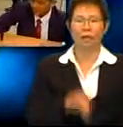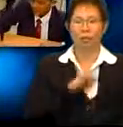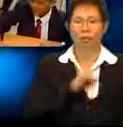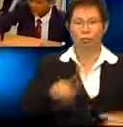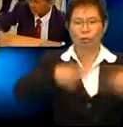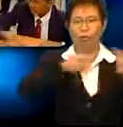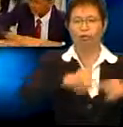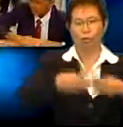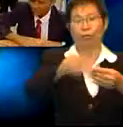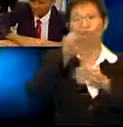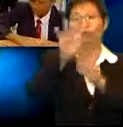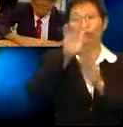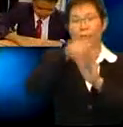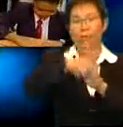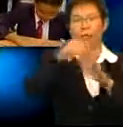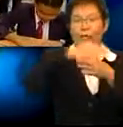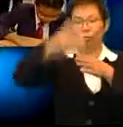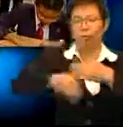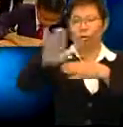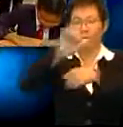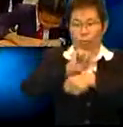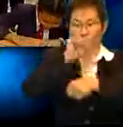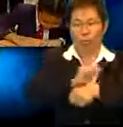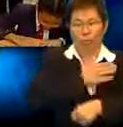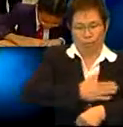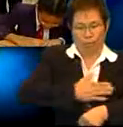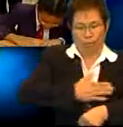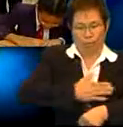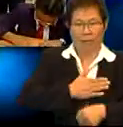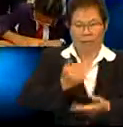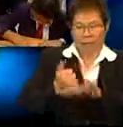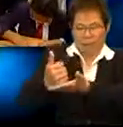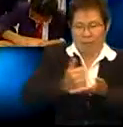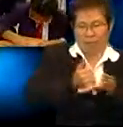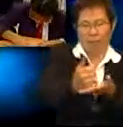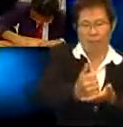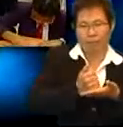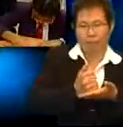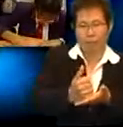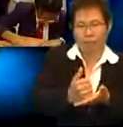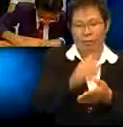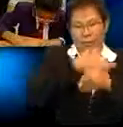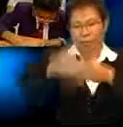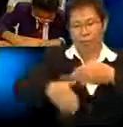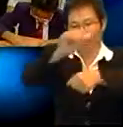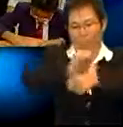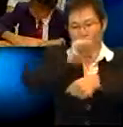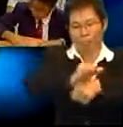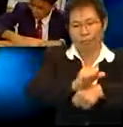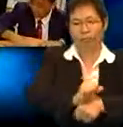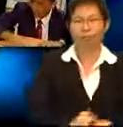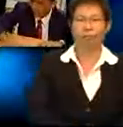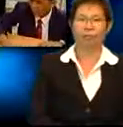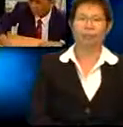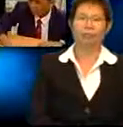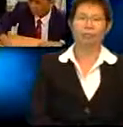I'm going to give you only 25 minutes to complete your task. Please help each other to complete